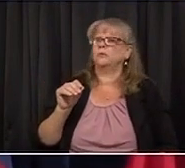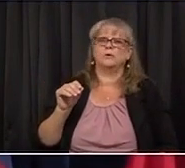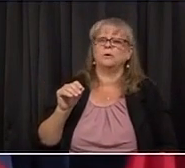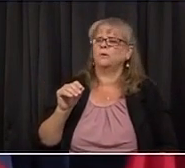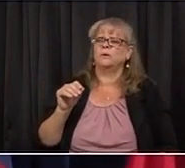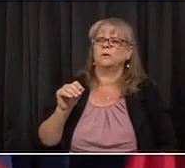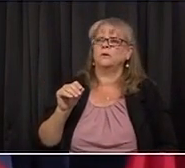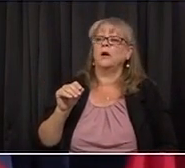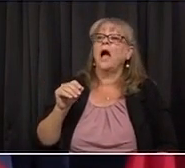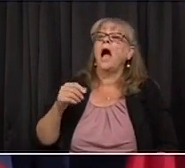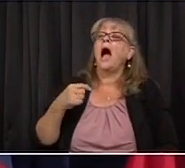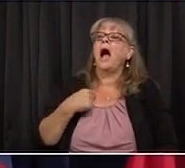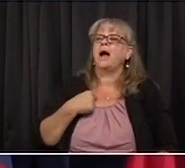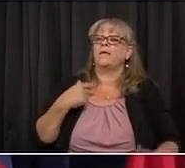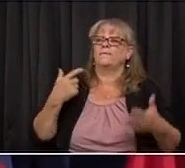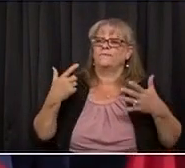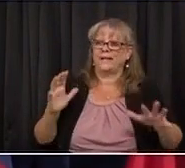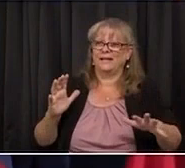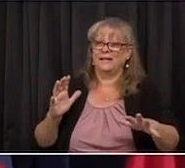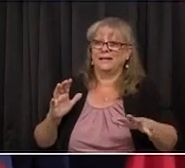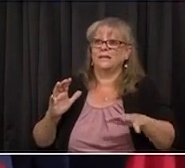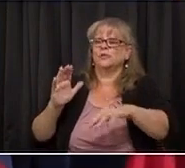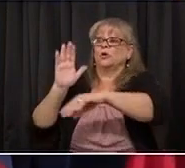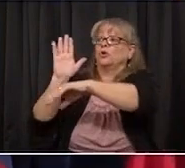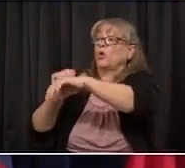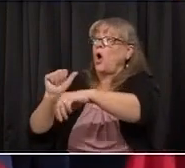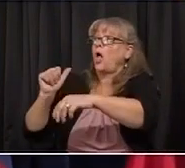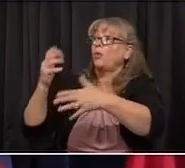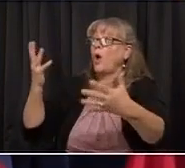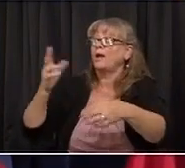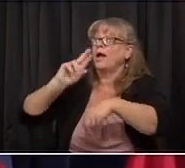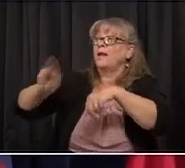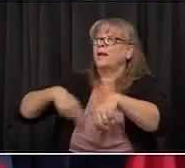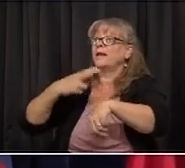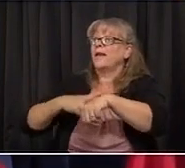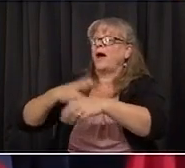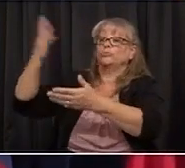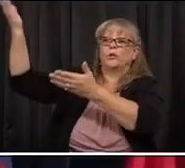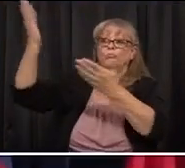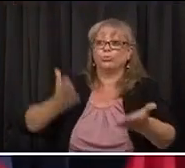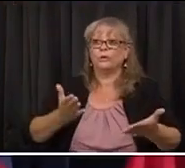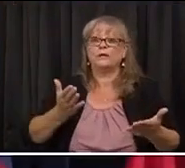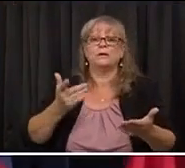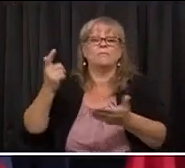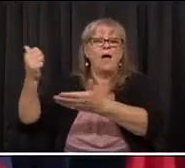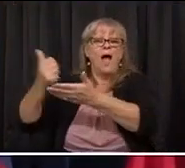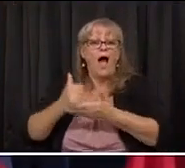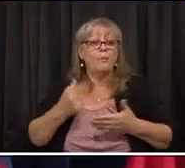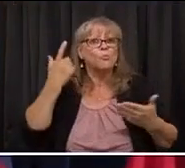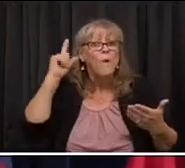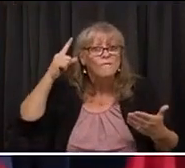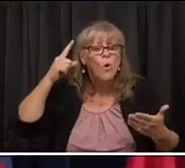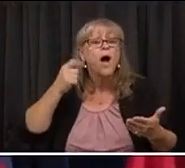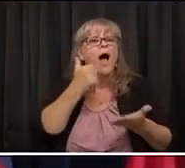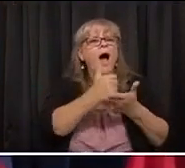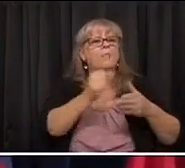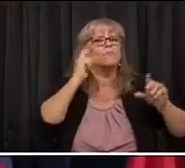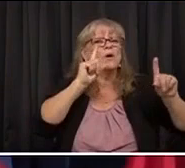National Guard. They're doing great work. They're helping with testing. They're helping with support. The state of Colorado has not